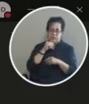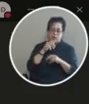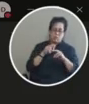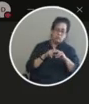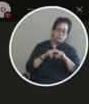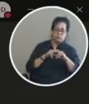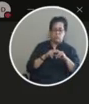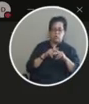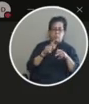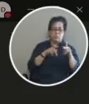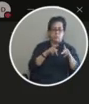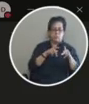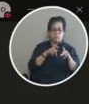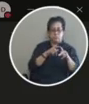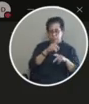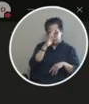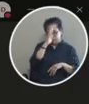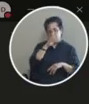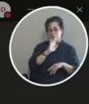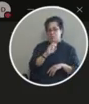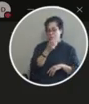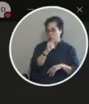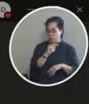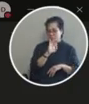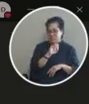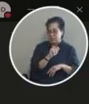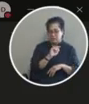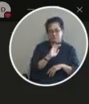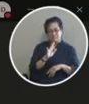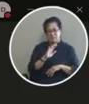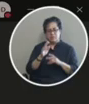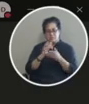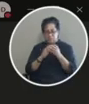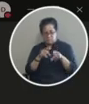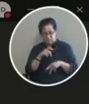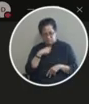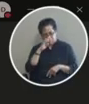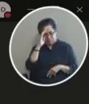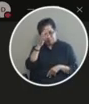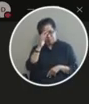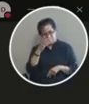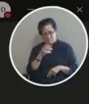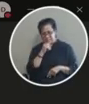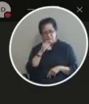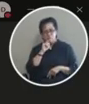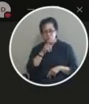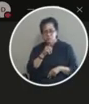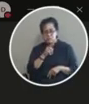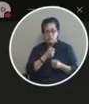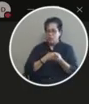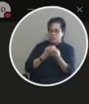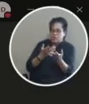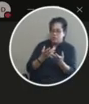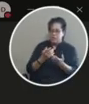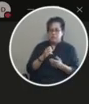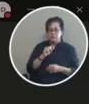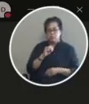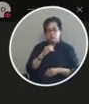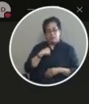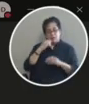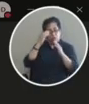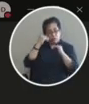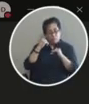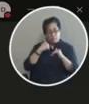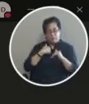hear when people make up their own facts. I'm not going to sit back when people are just making things up that are not true. So I hope I